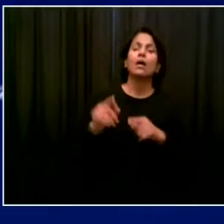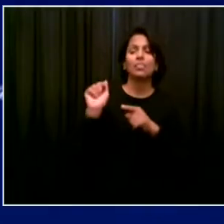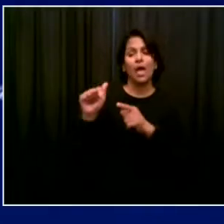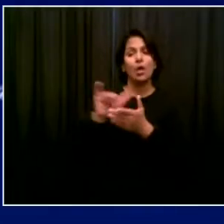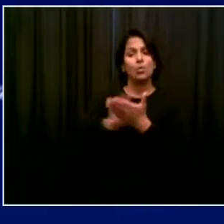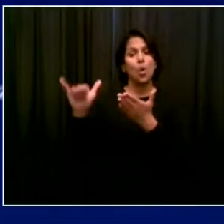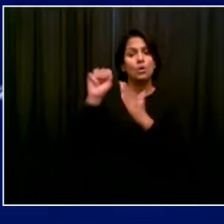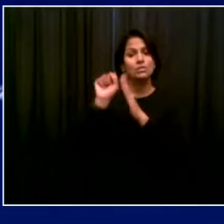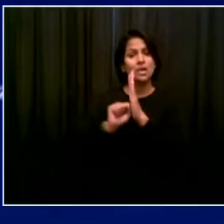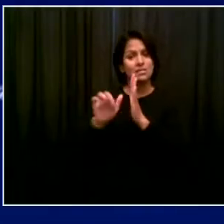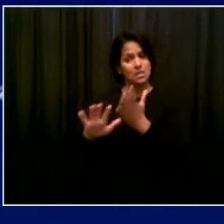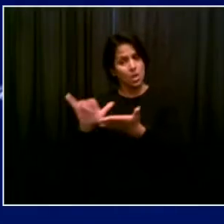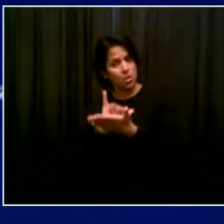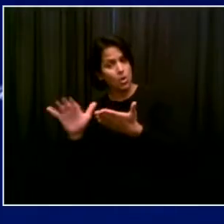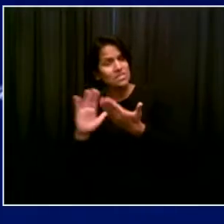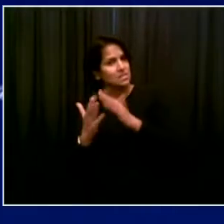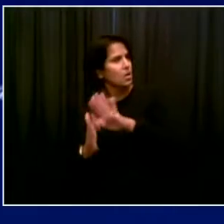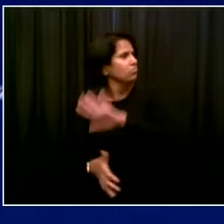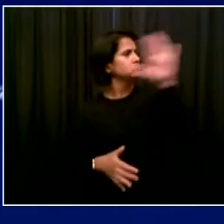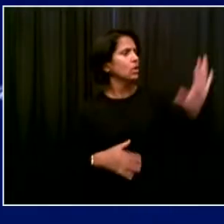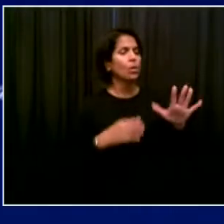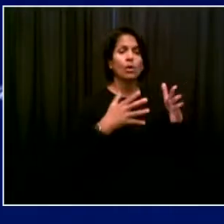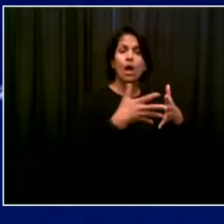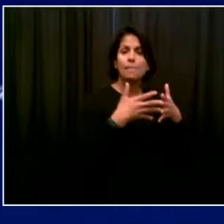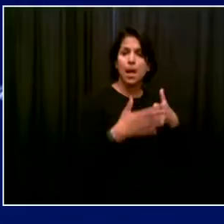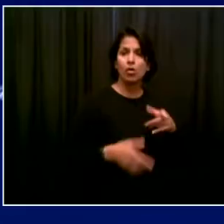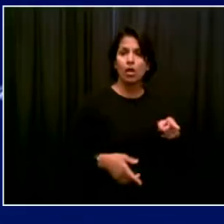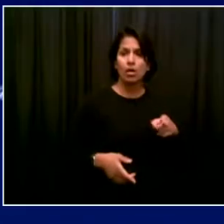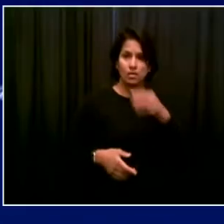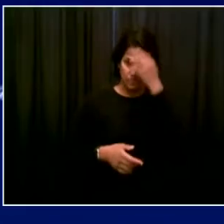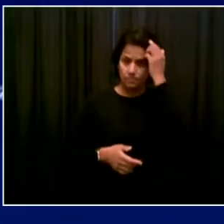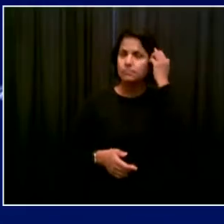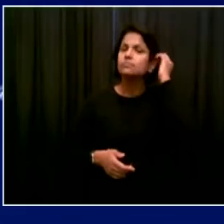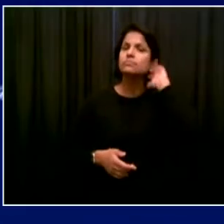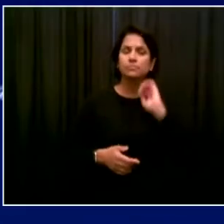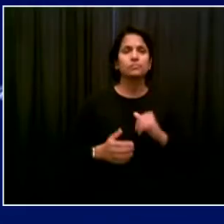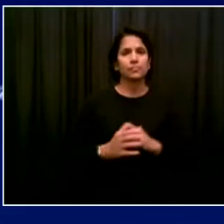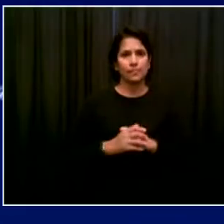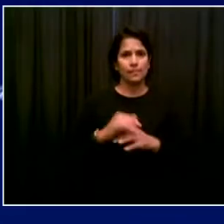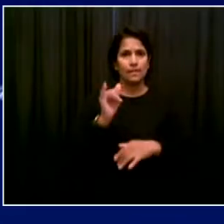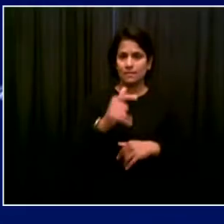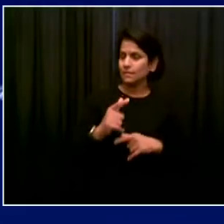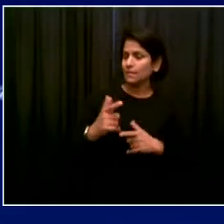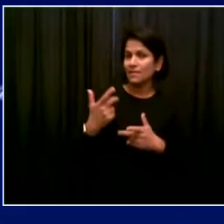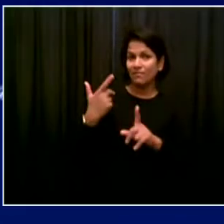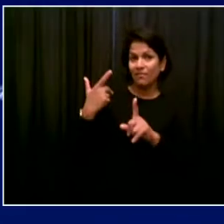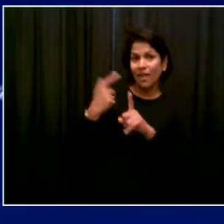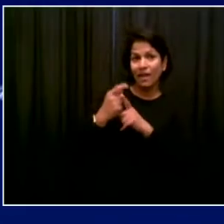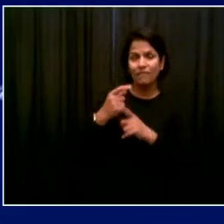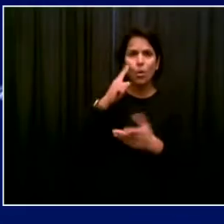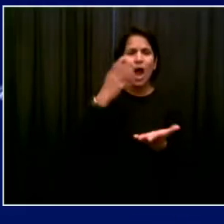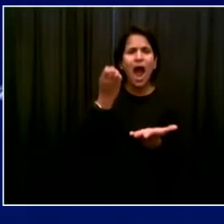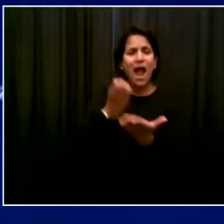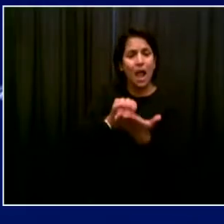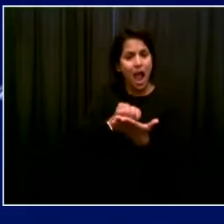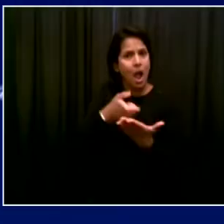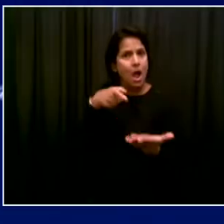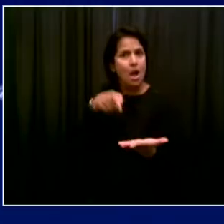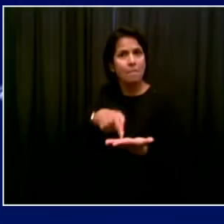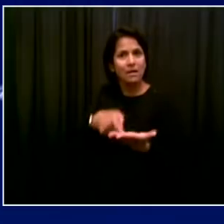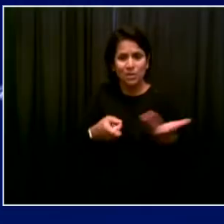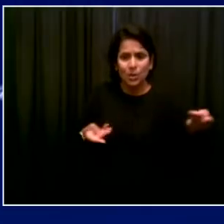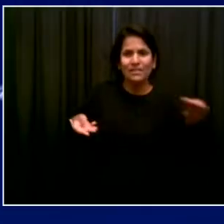vaccinated. We also know that vaccine requirements are good for the economy and for the labor market. According to economists at Goldman